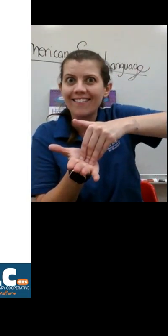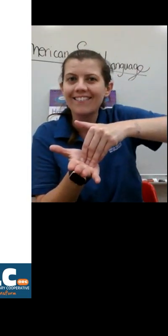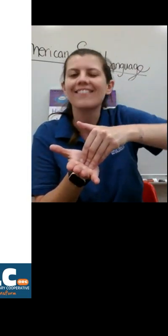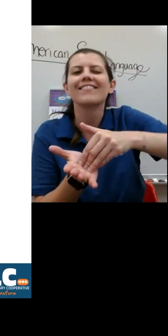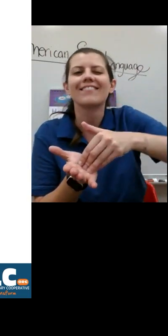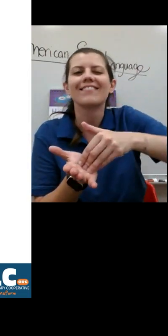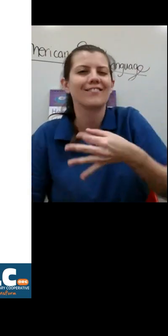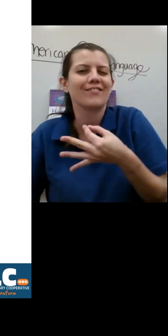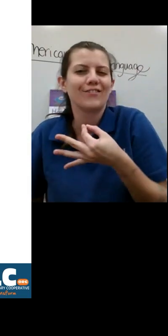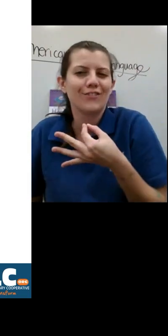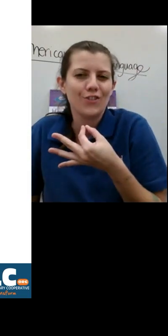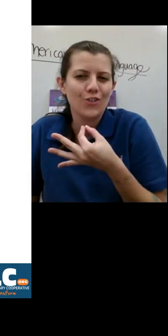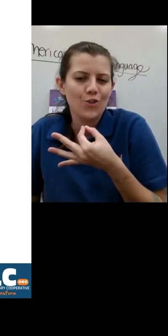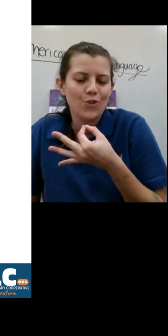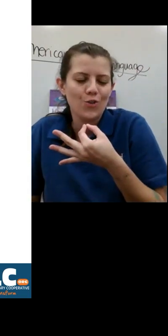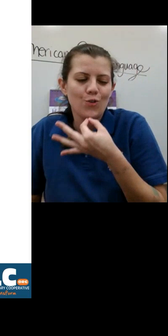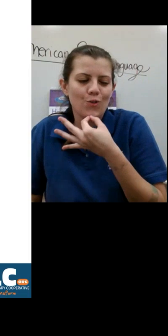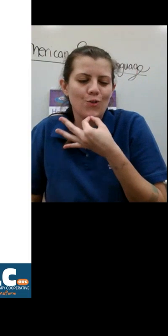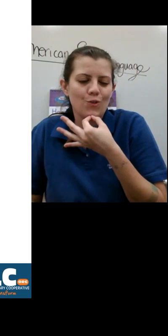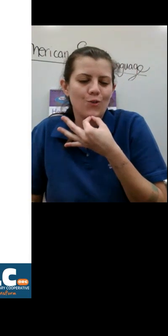again?